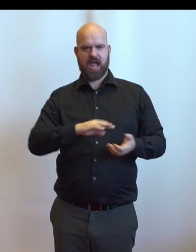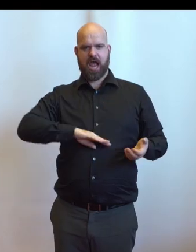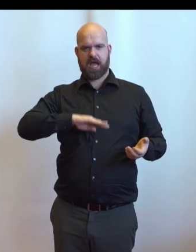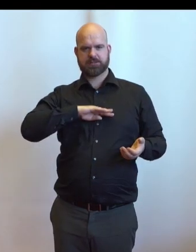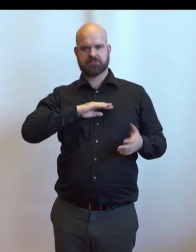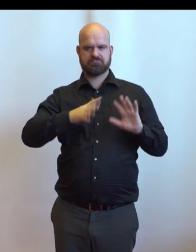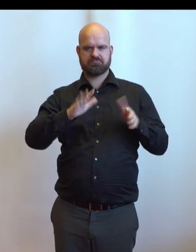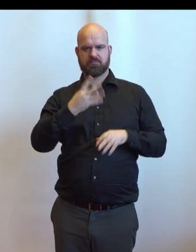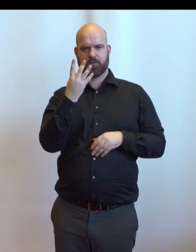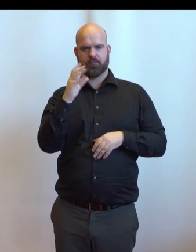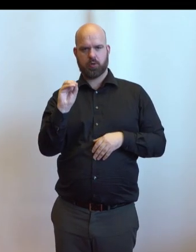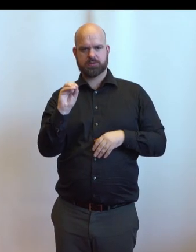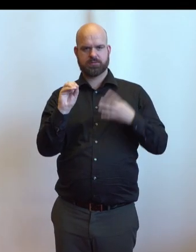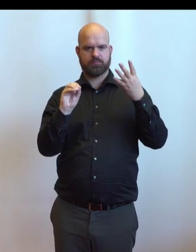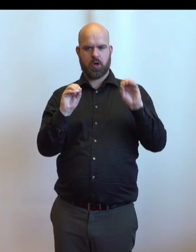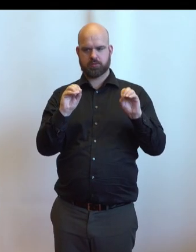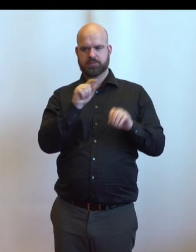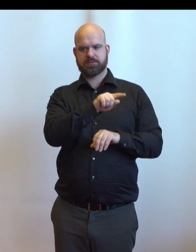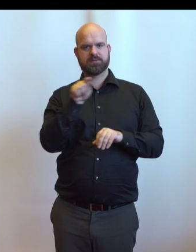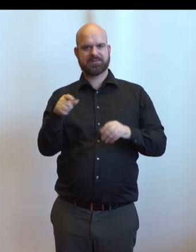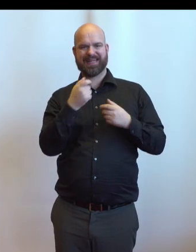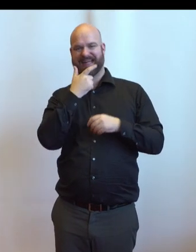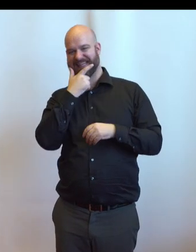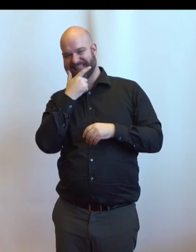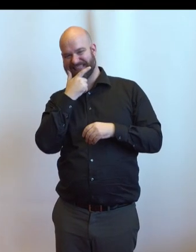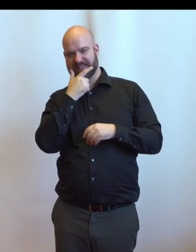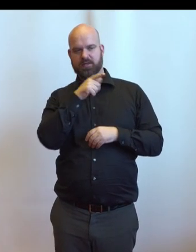And 35.2-year-old male who is smiling.